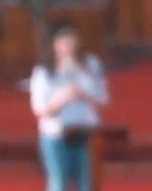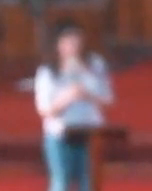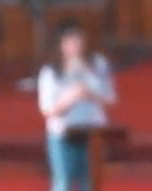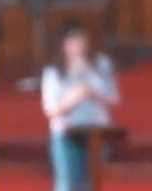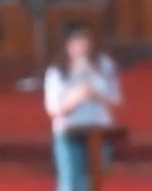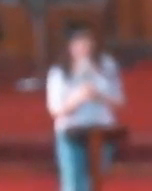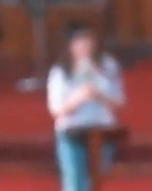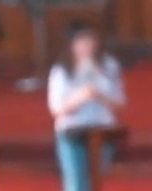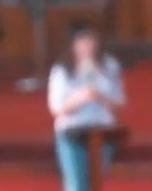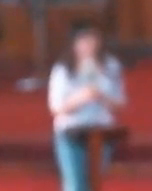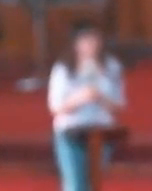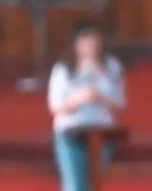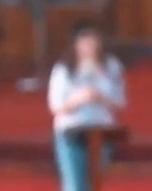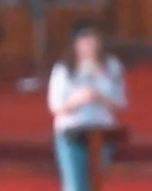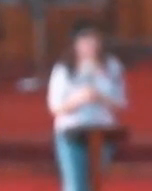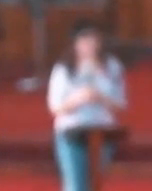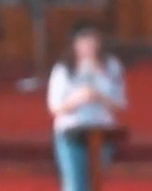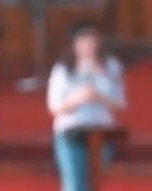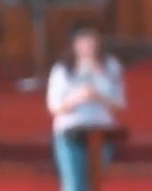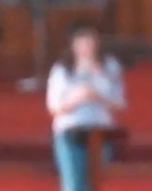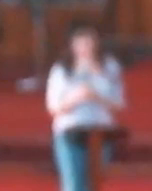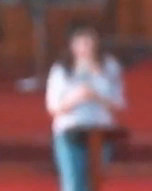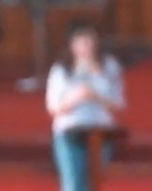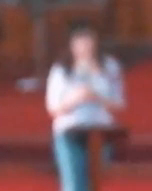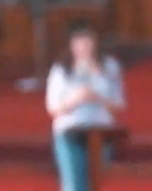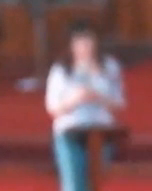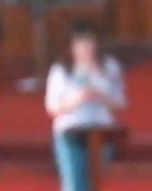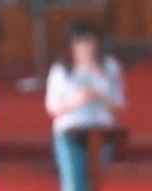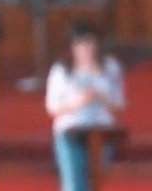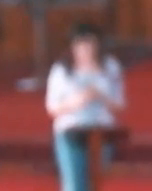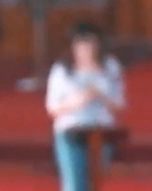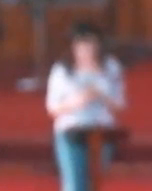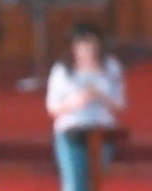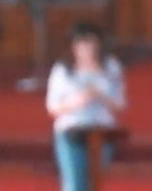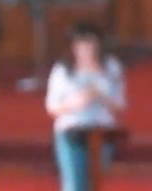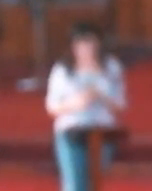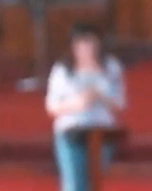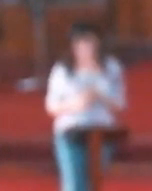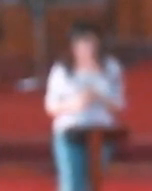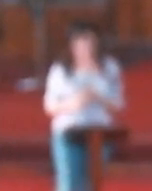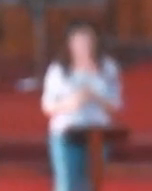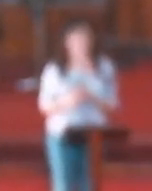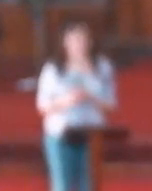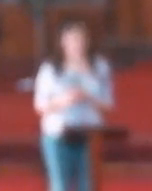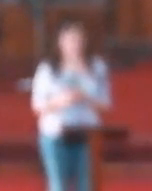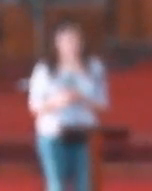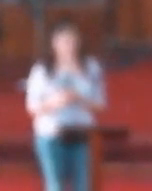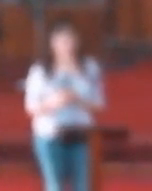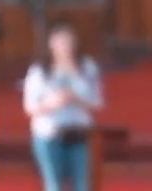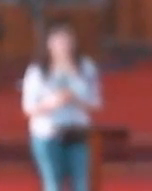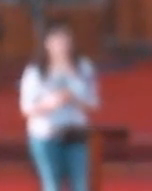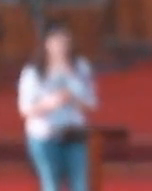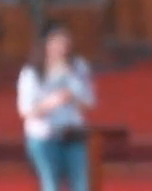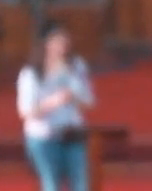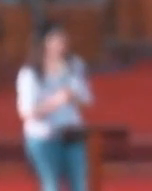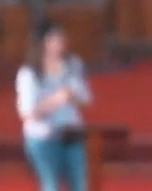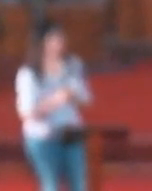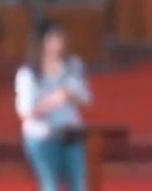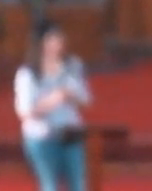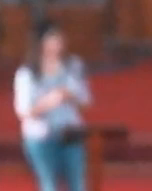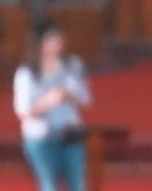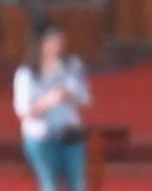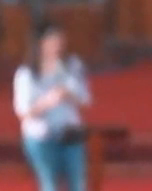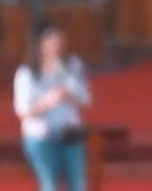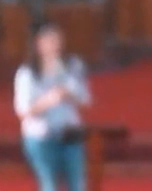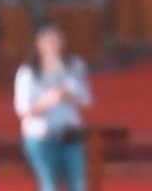y resentment. Hablamos hace unas semanas que hay la lengua más rápida del mundo es la lengua de un